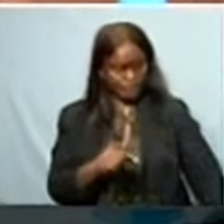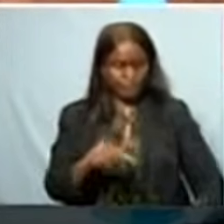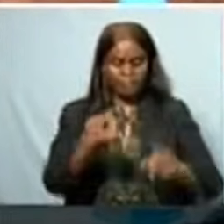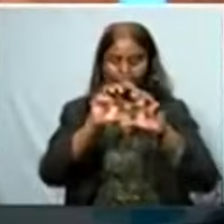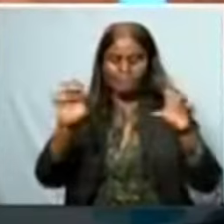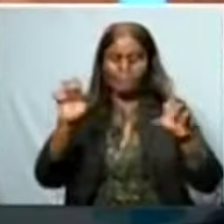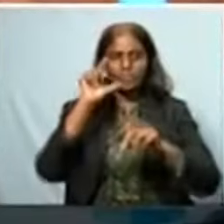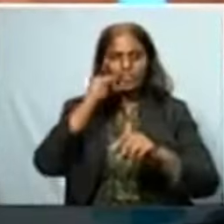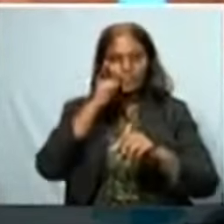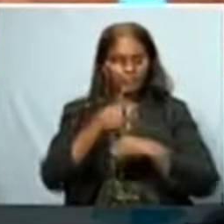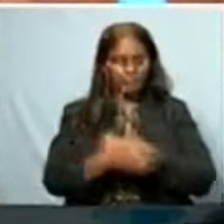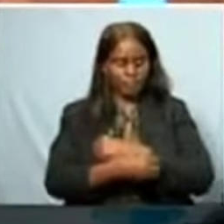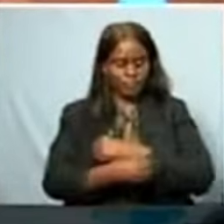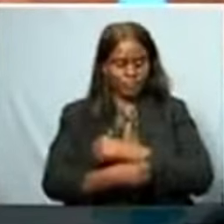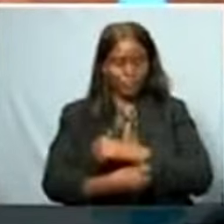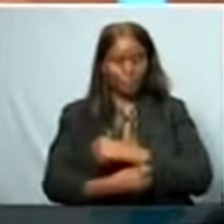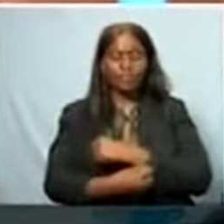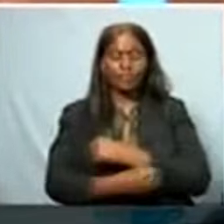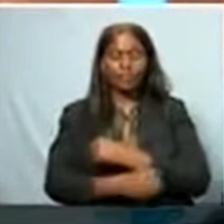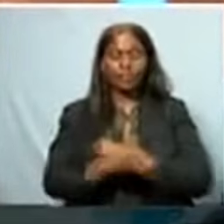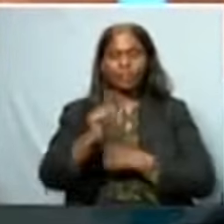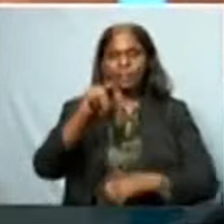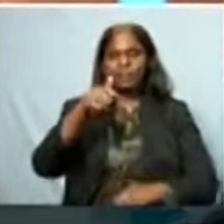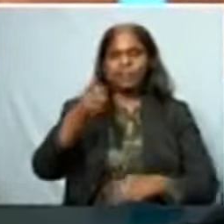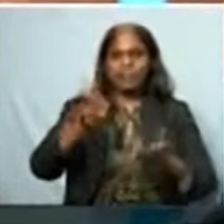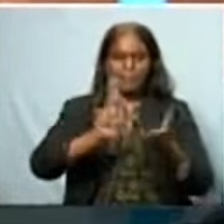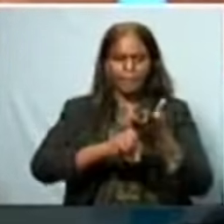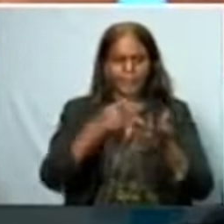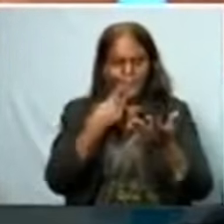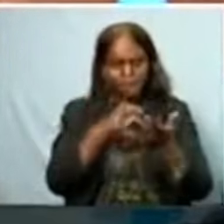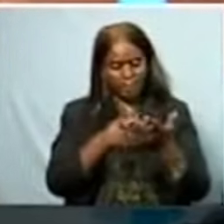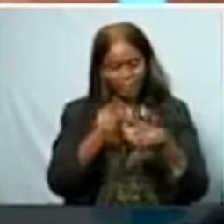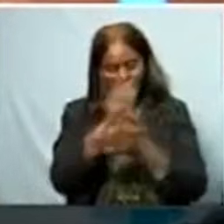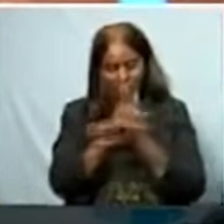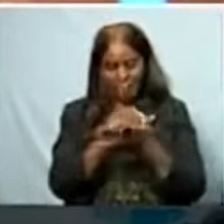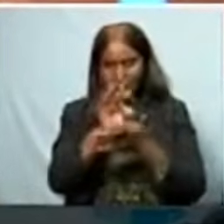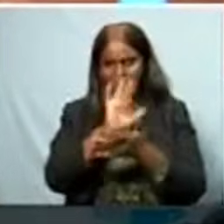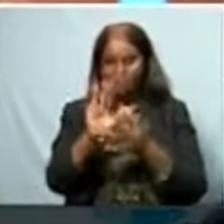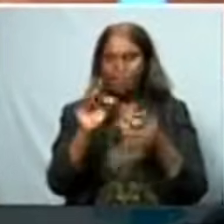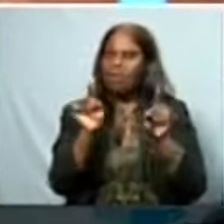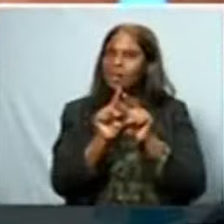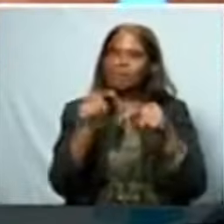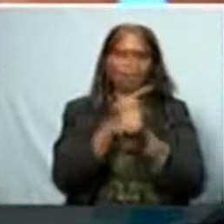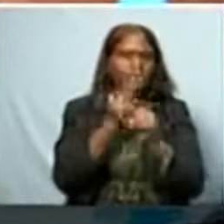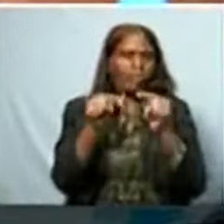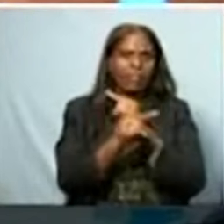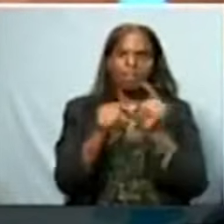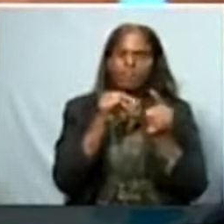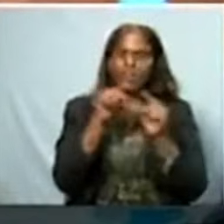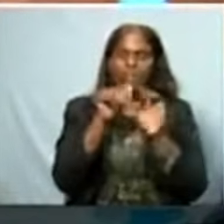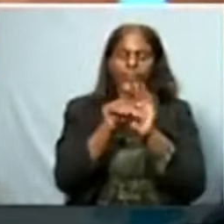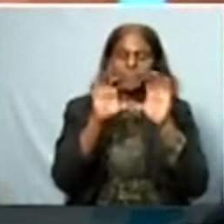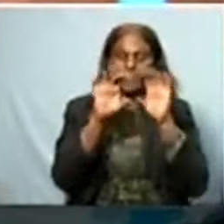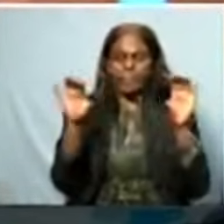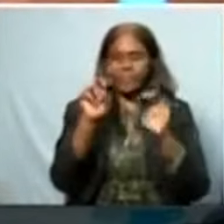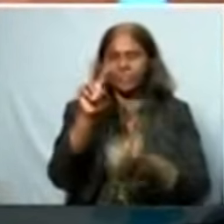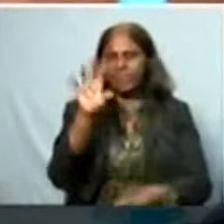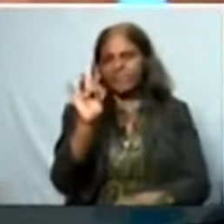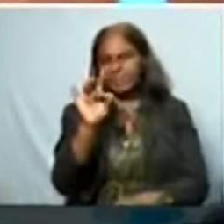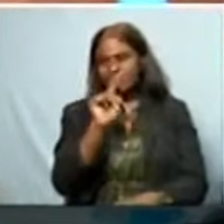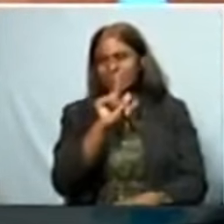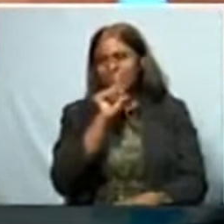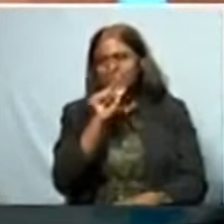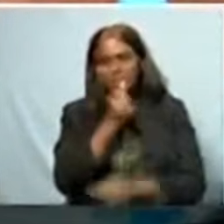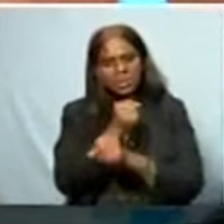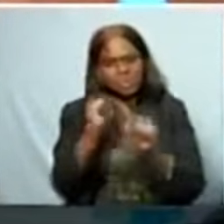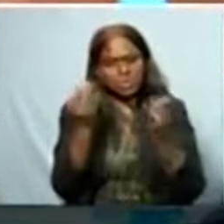paragraph tomorrow, be guided, but you need to go and relook at that, and some of the inconsistencies in paragraph 28 which we've not